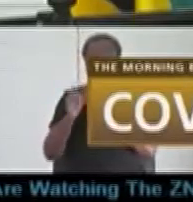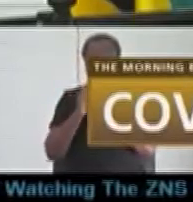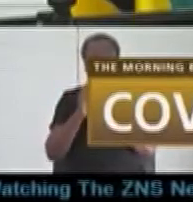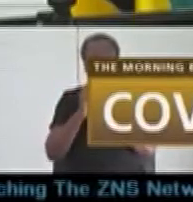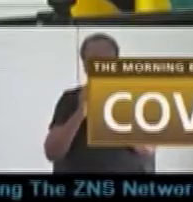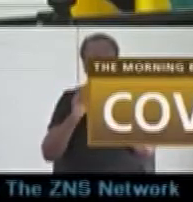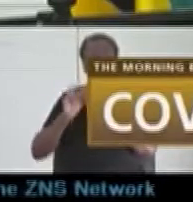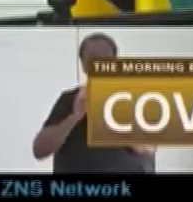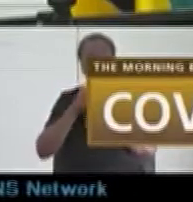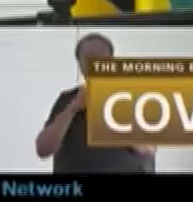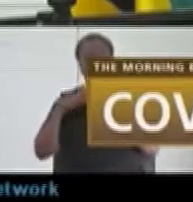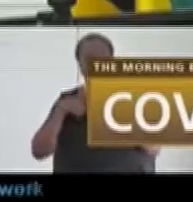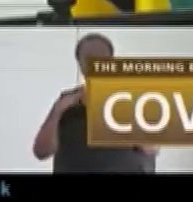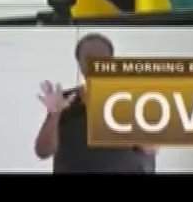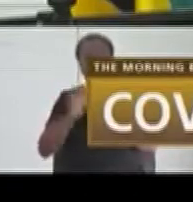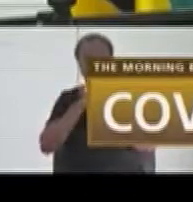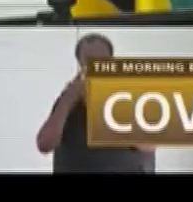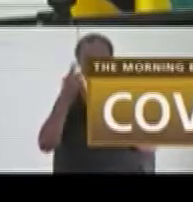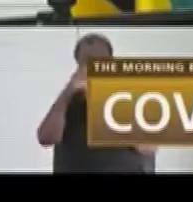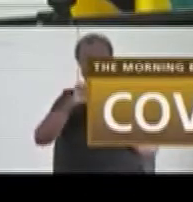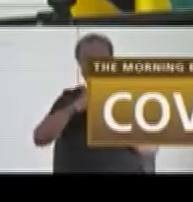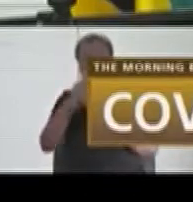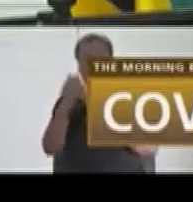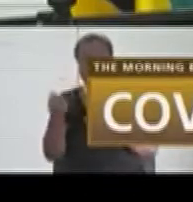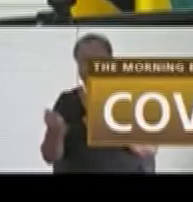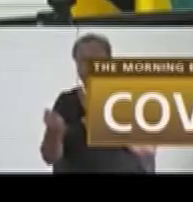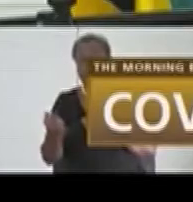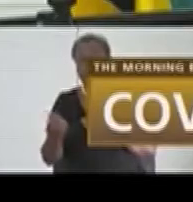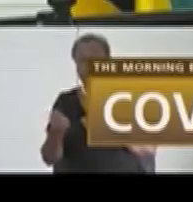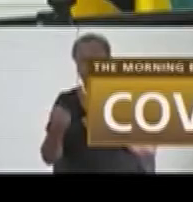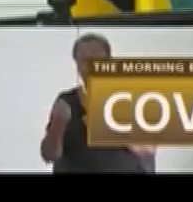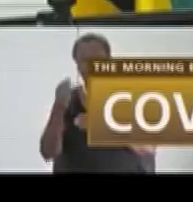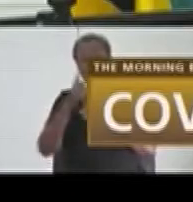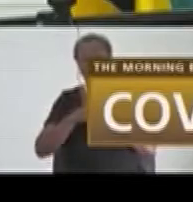of the other components for the PCR testing.